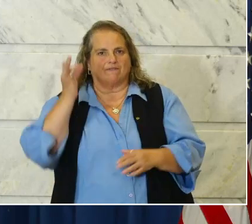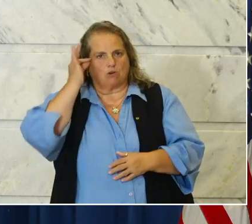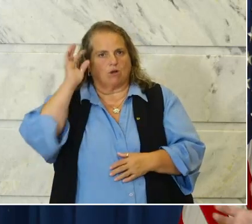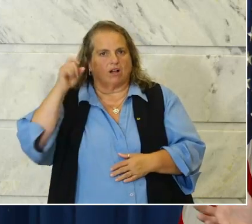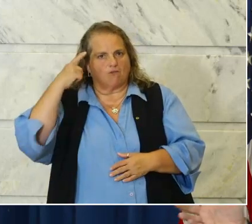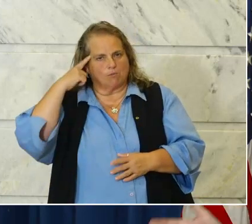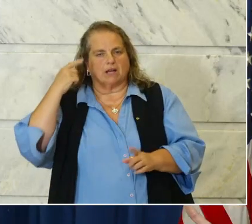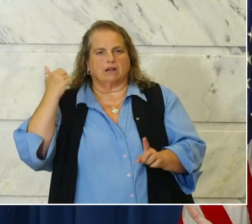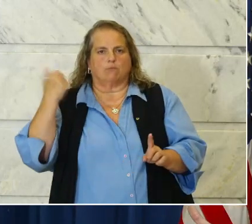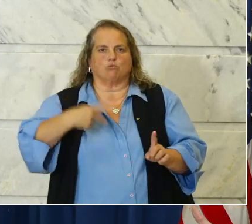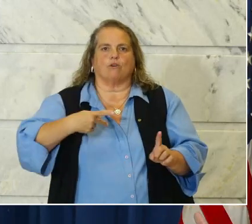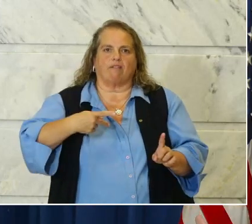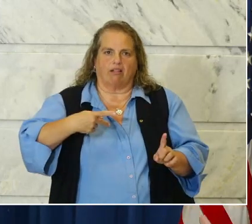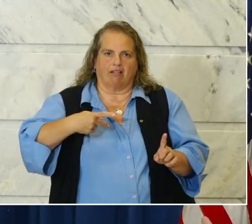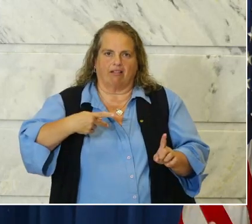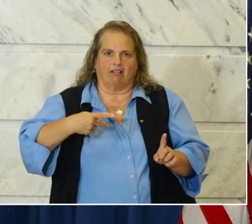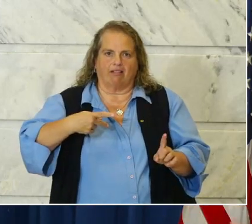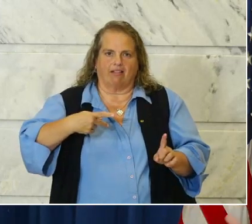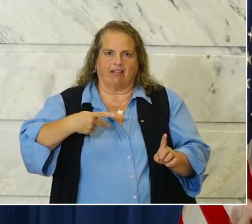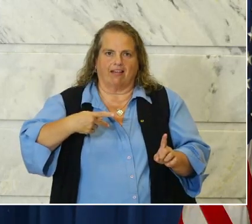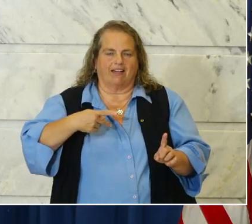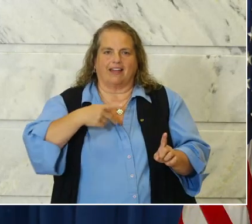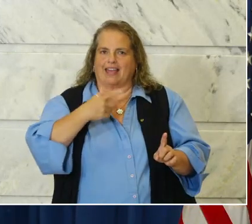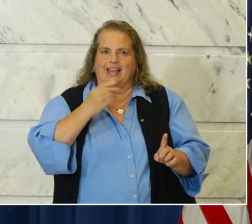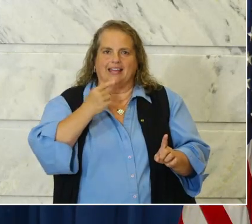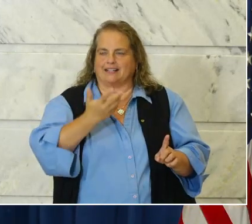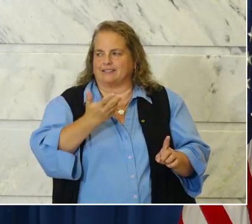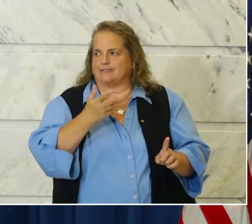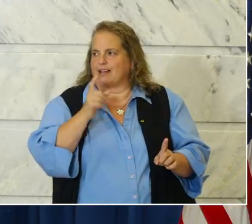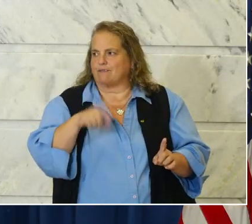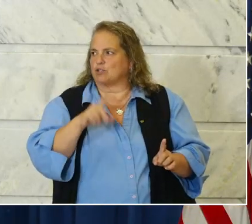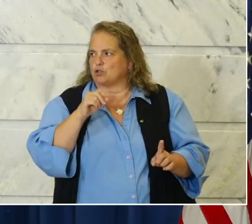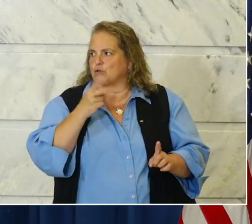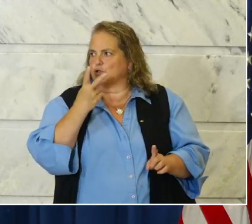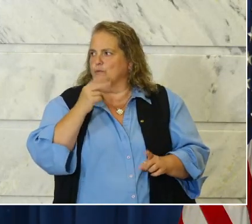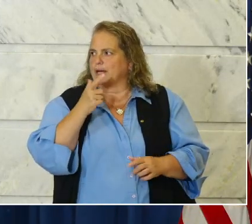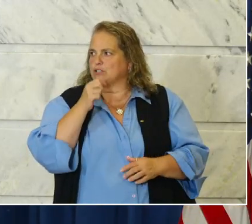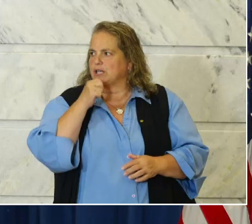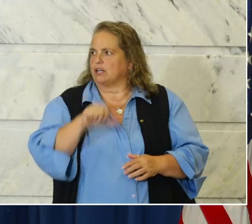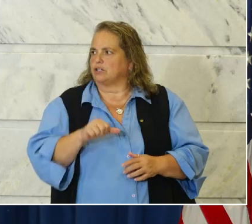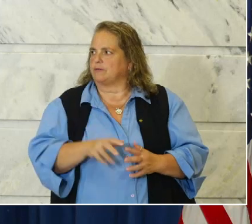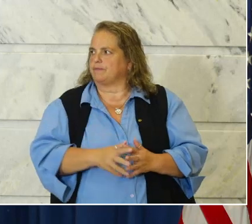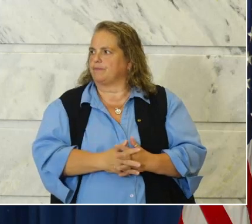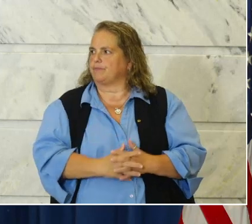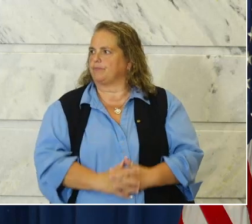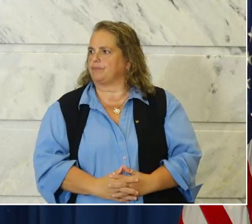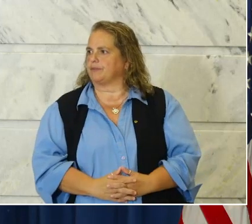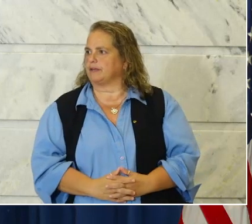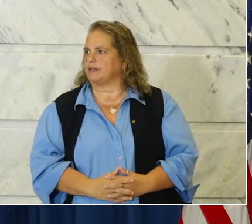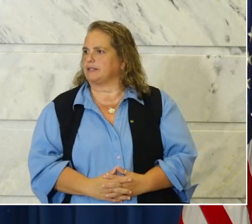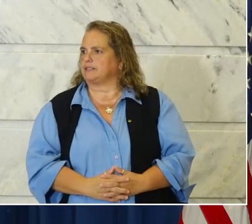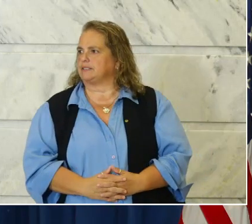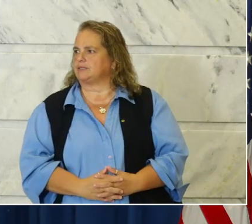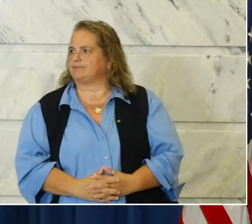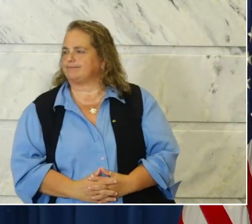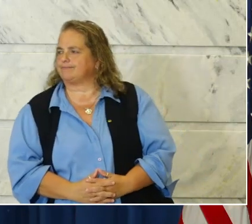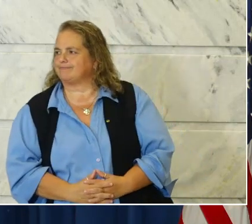can't deny it and let them get to their appeal until it's done. Feels like a TPS